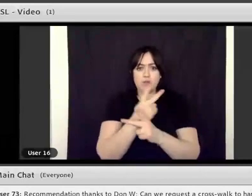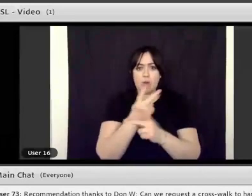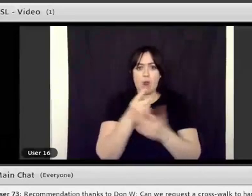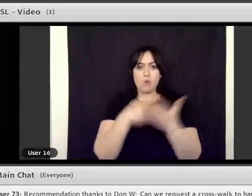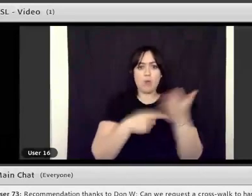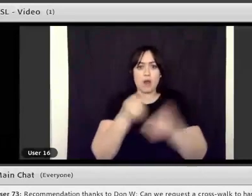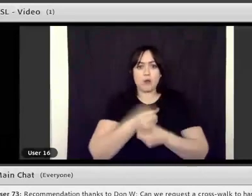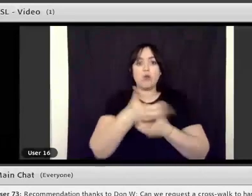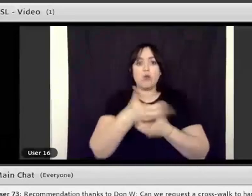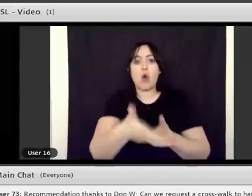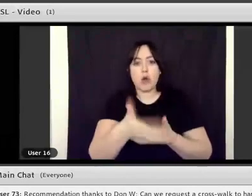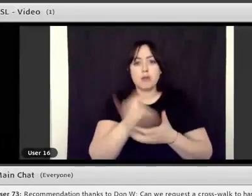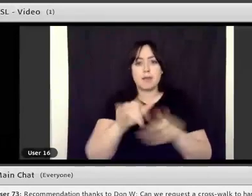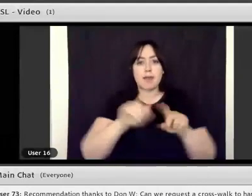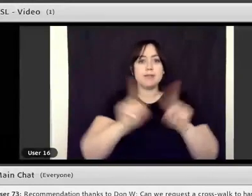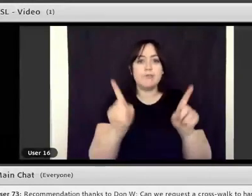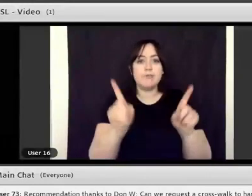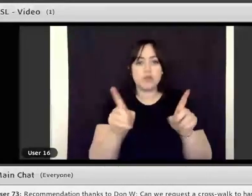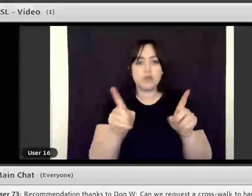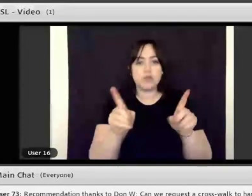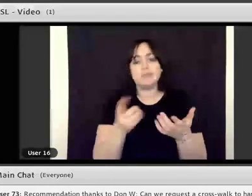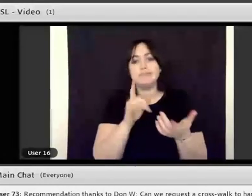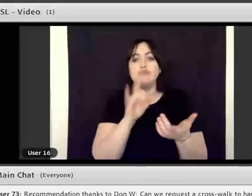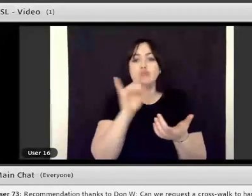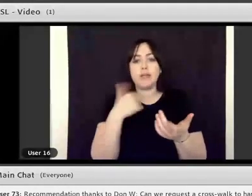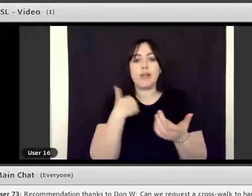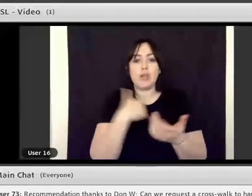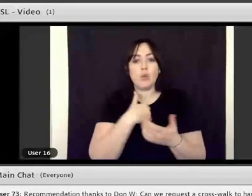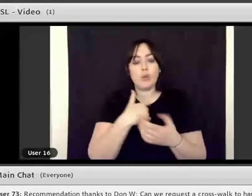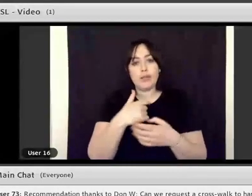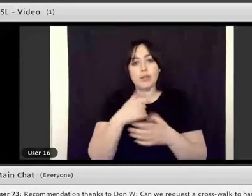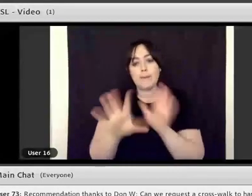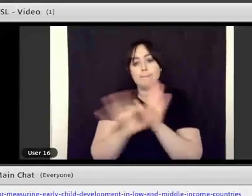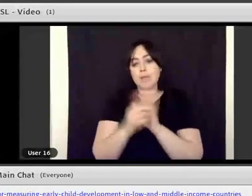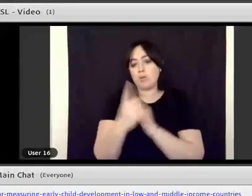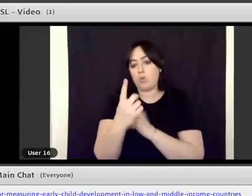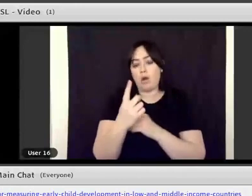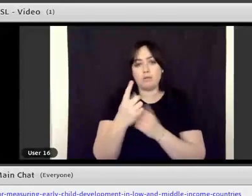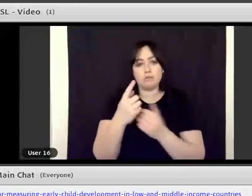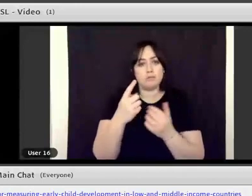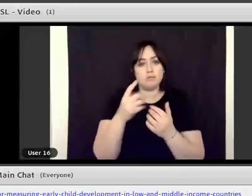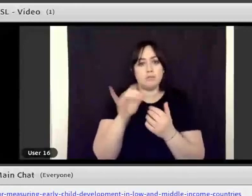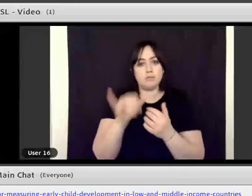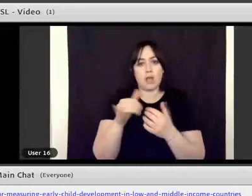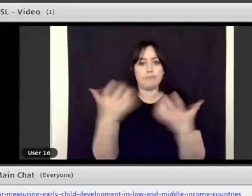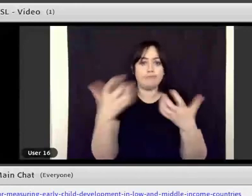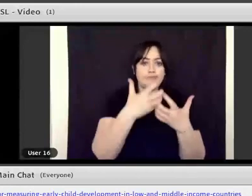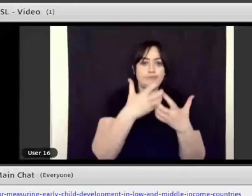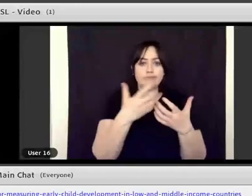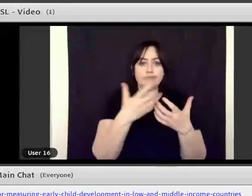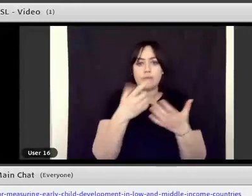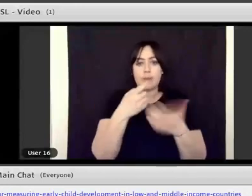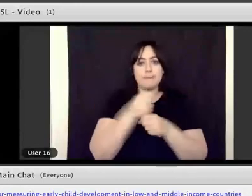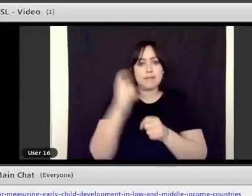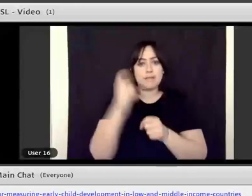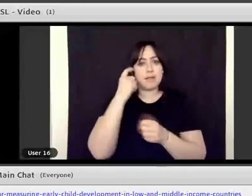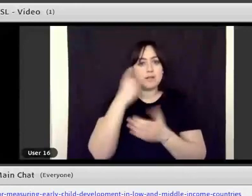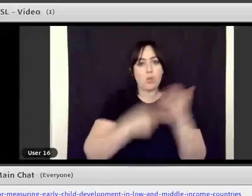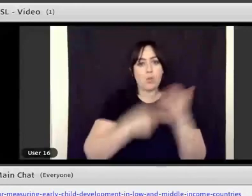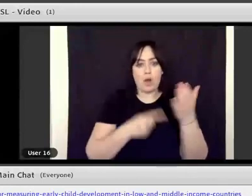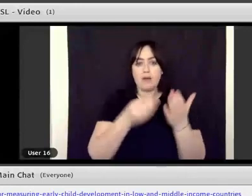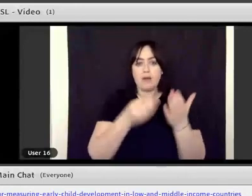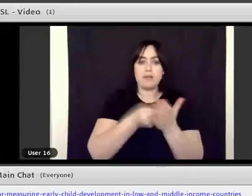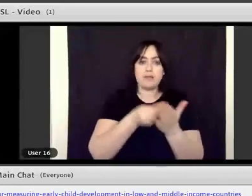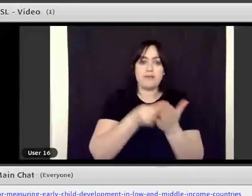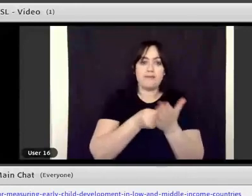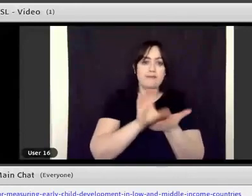one that made sense based on what the funder wanted and what their disability experts suggested that we prioritize.